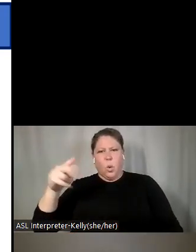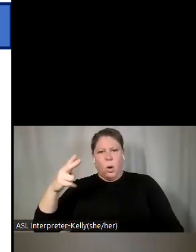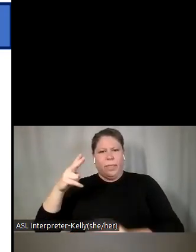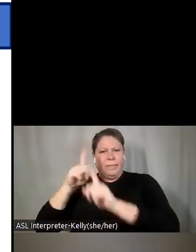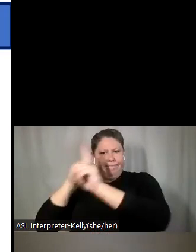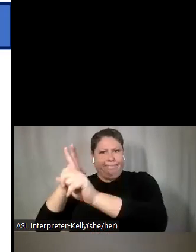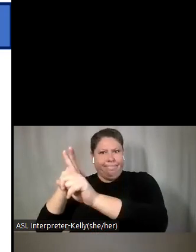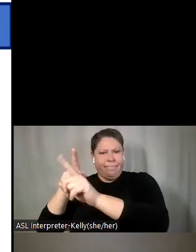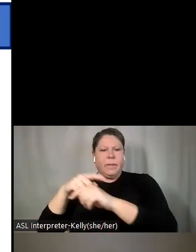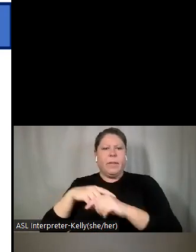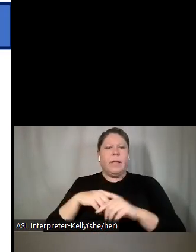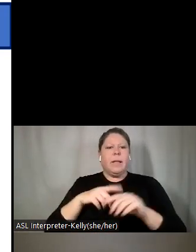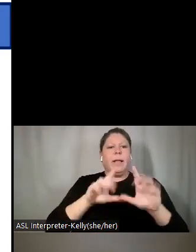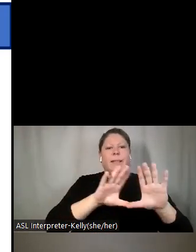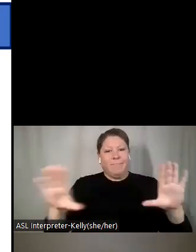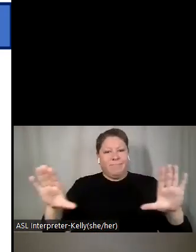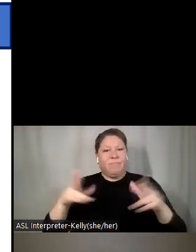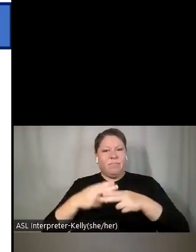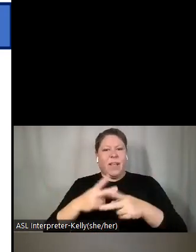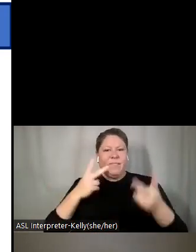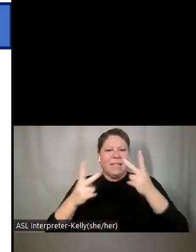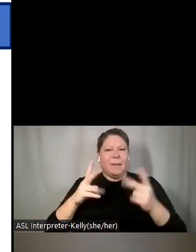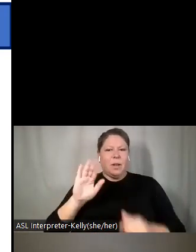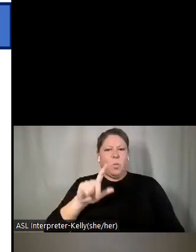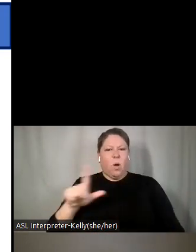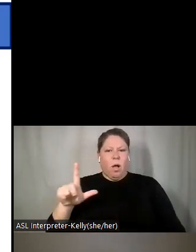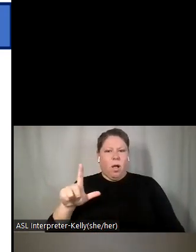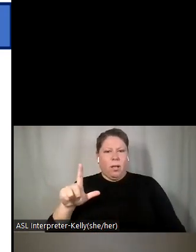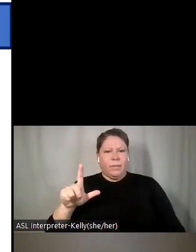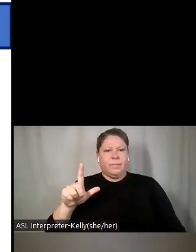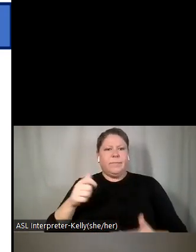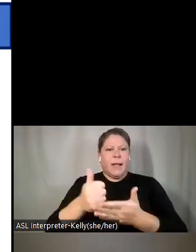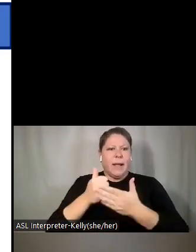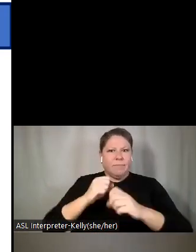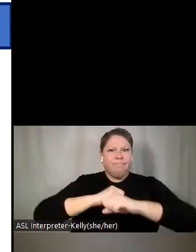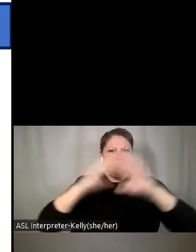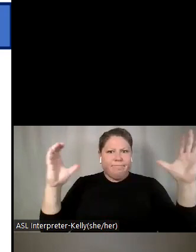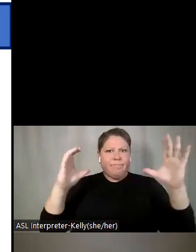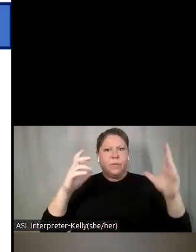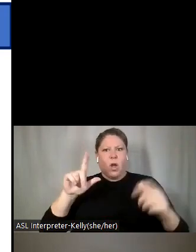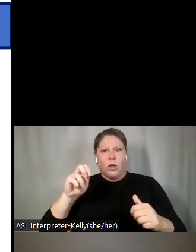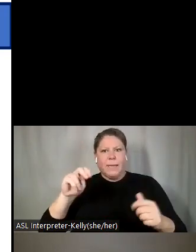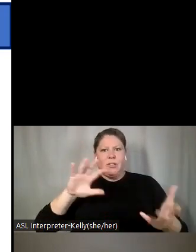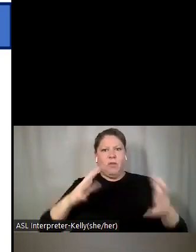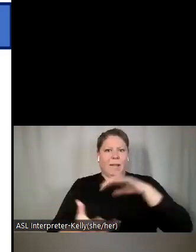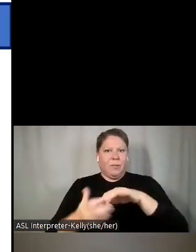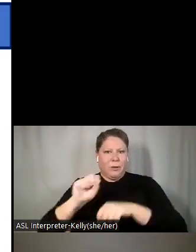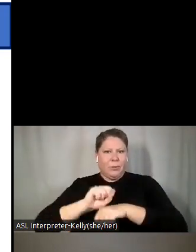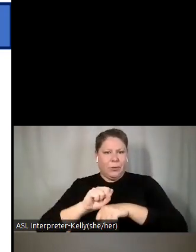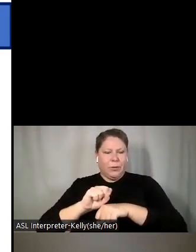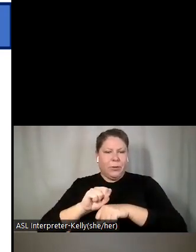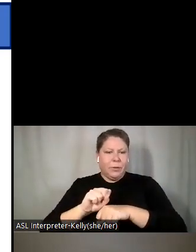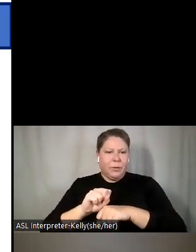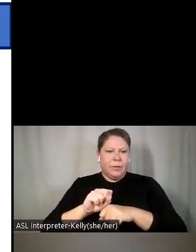that supports our continuous improvement work and lean transformation work at CDPH. So this has all of